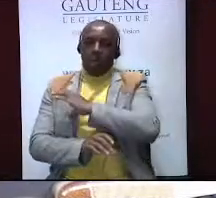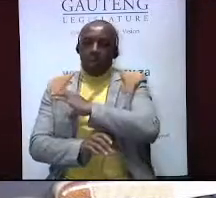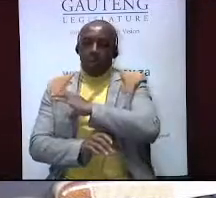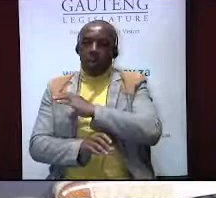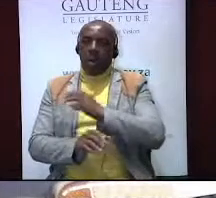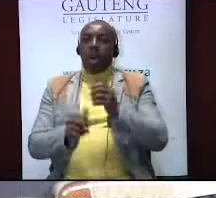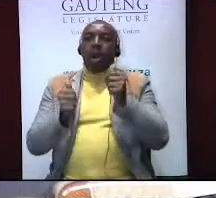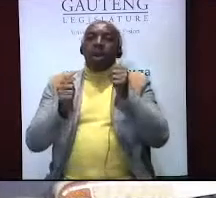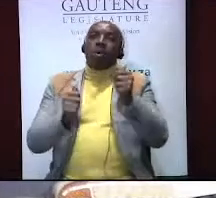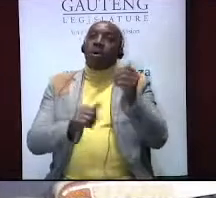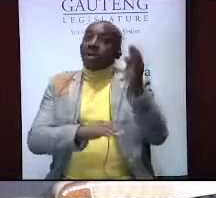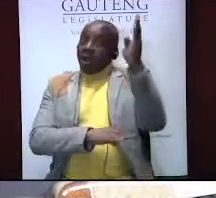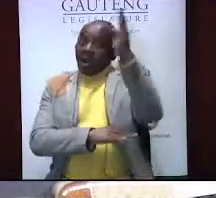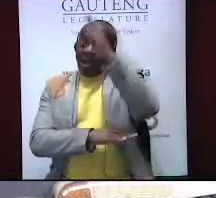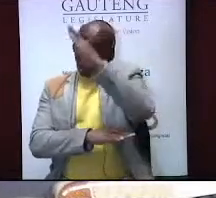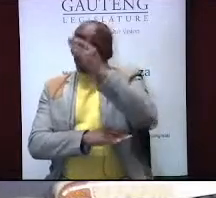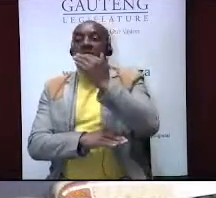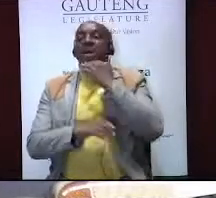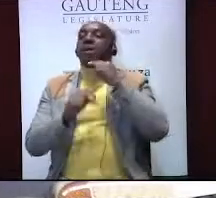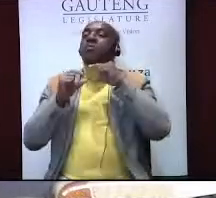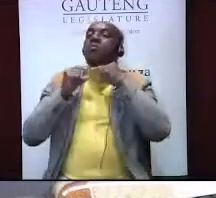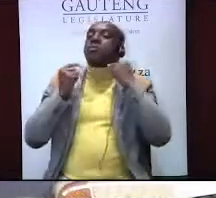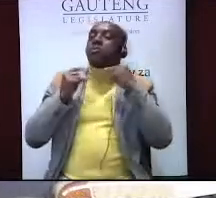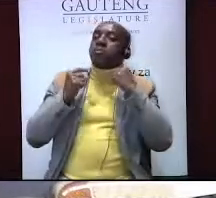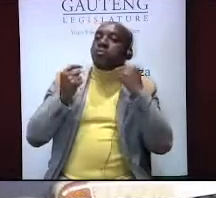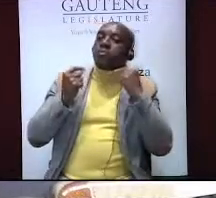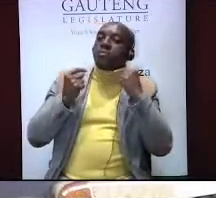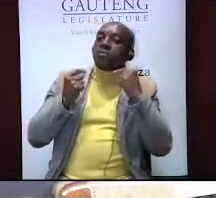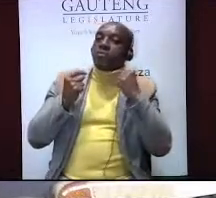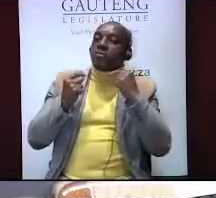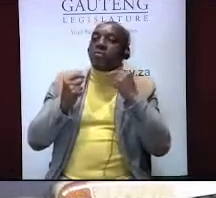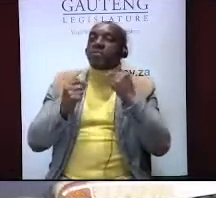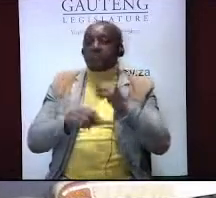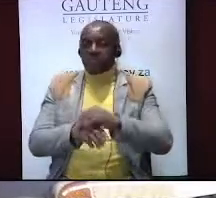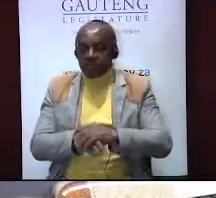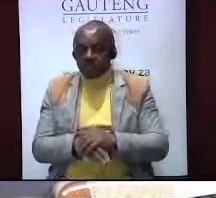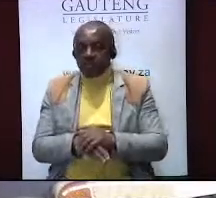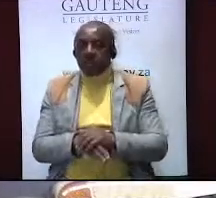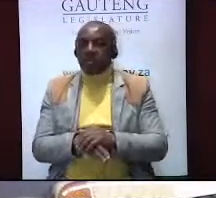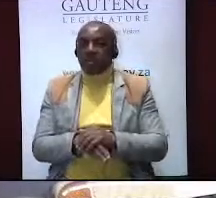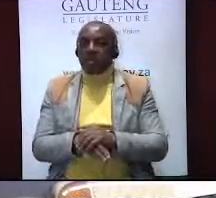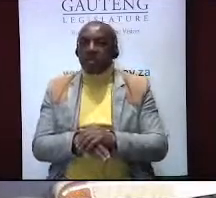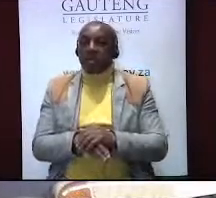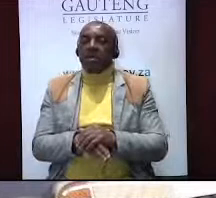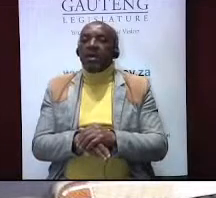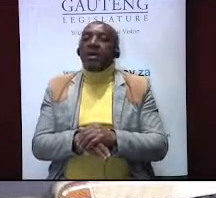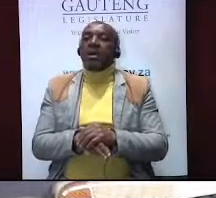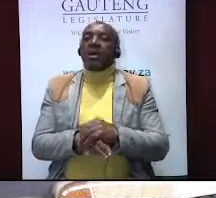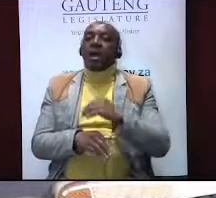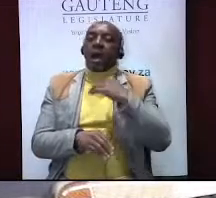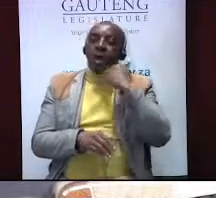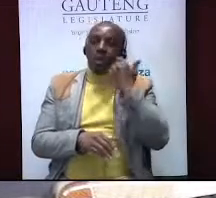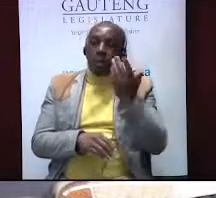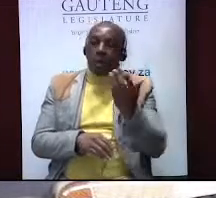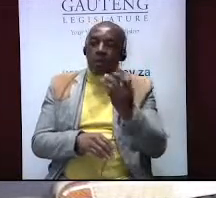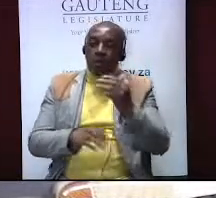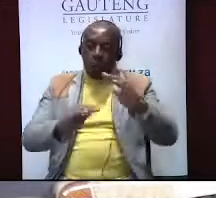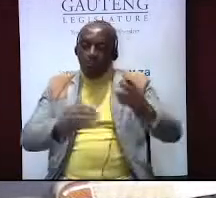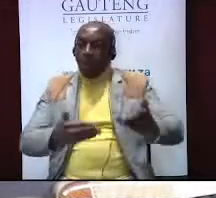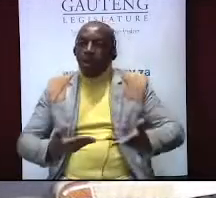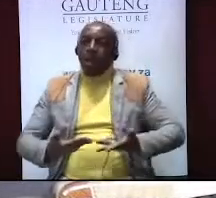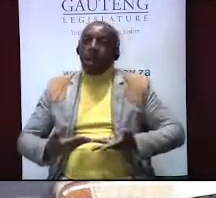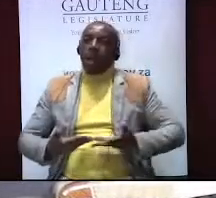Good afternoon to the pastors in our midst. And I also want to